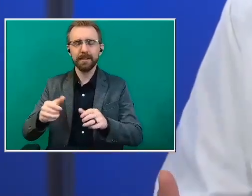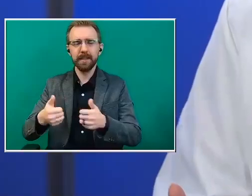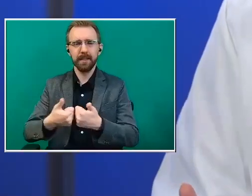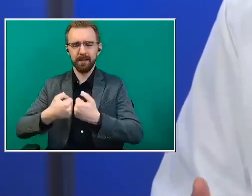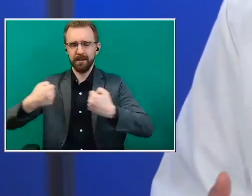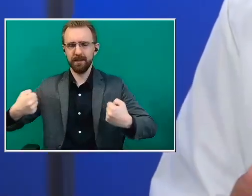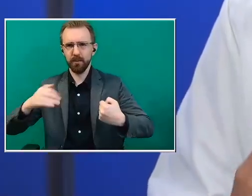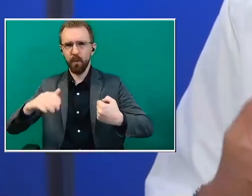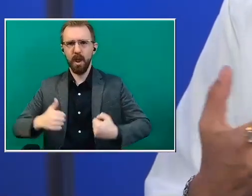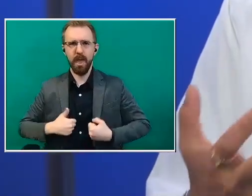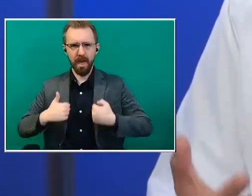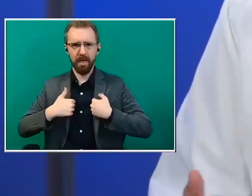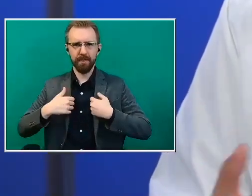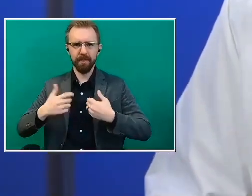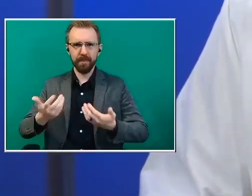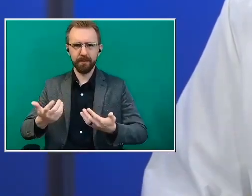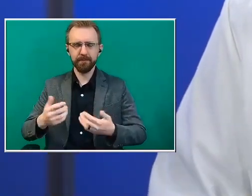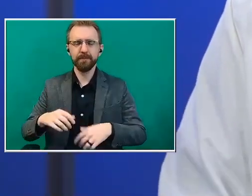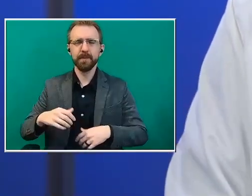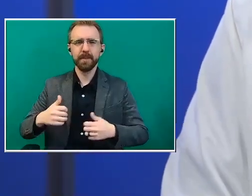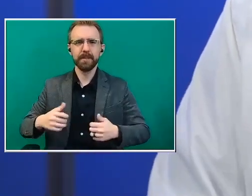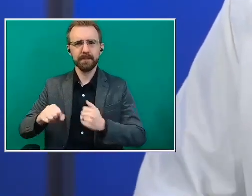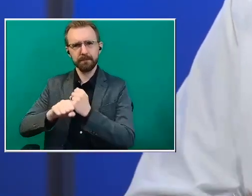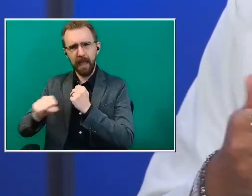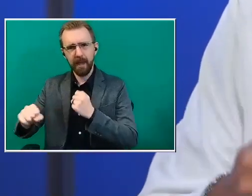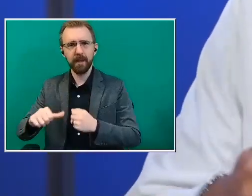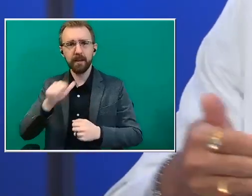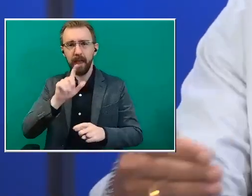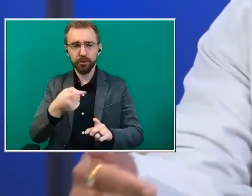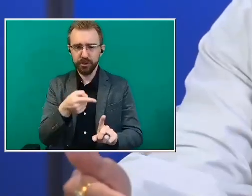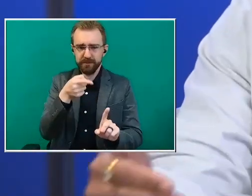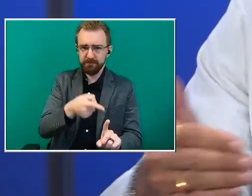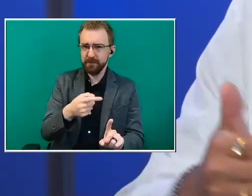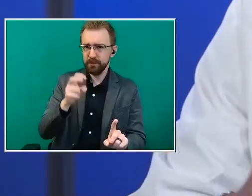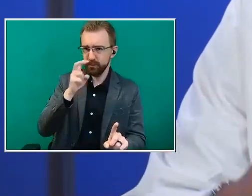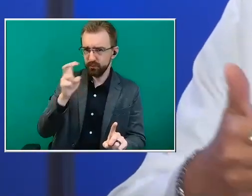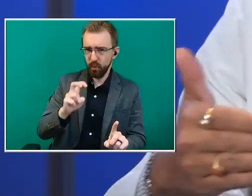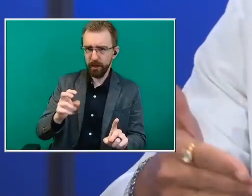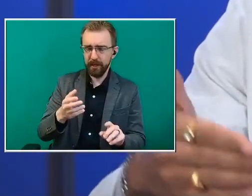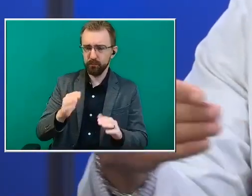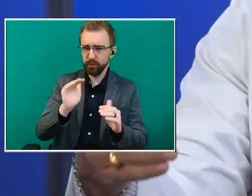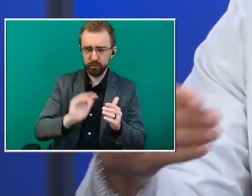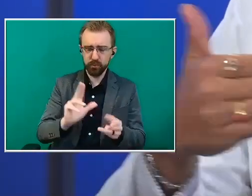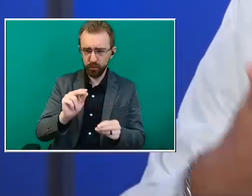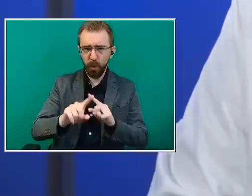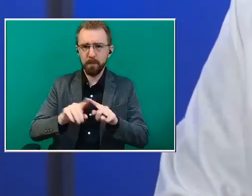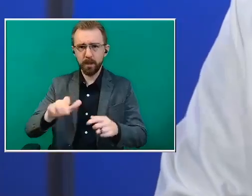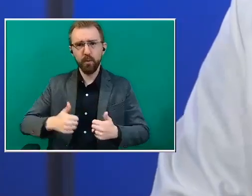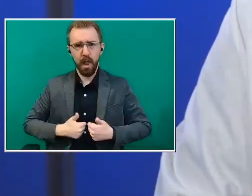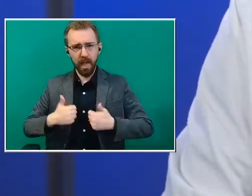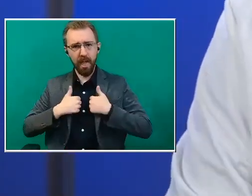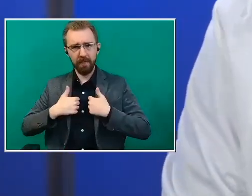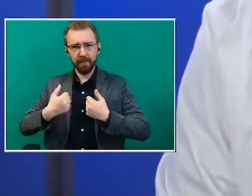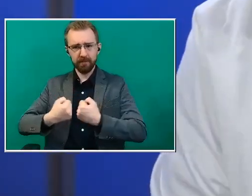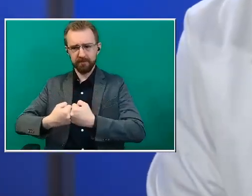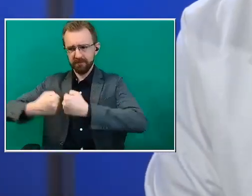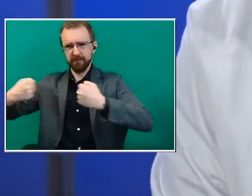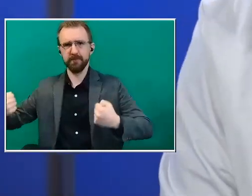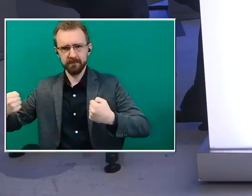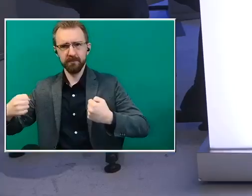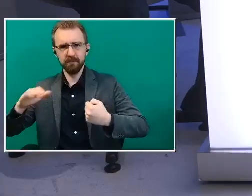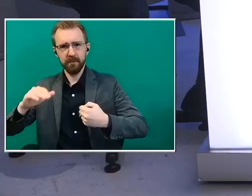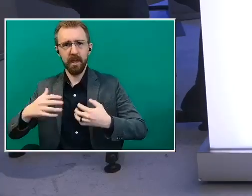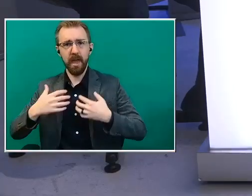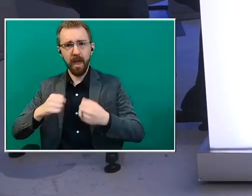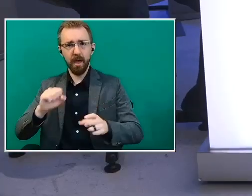acutely for your symptoms and just reducing your snoring. We are increasing your health span by preventing these chronic health conditions from getting to you. Yeah, I